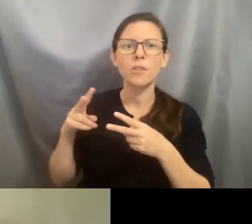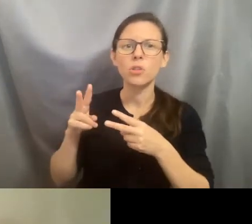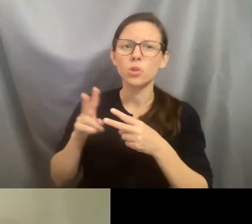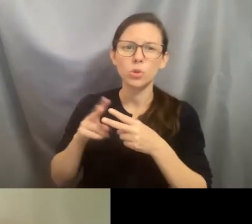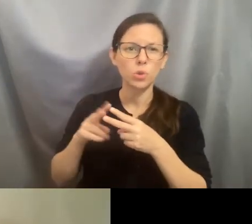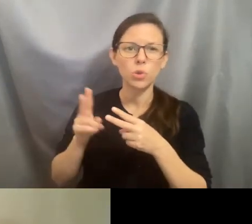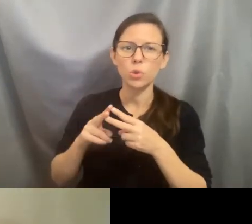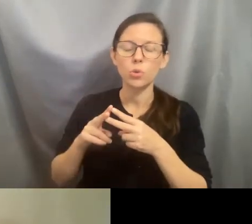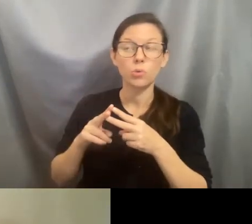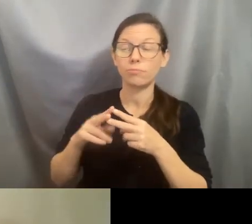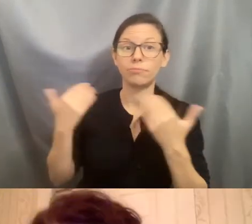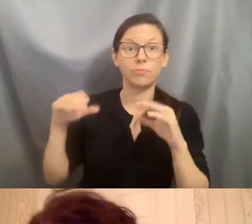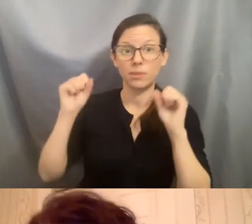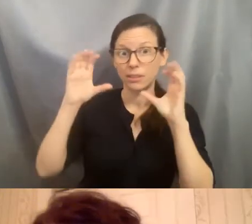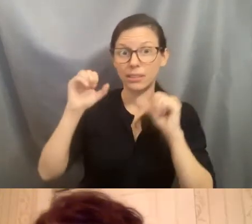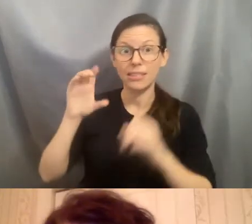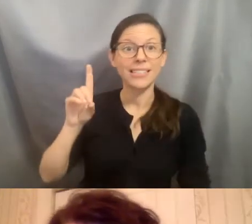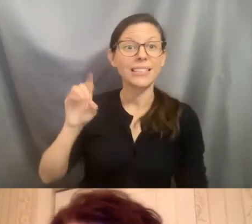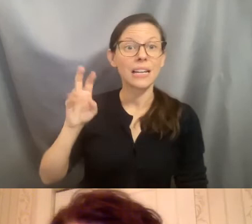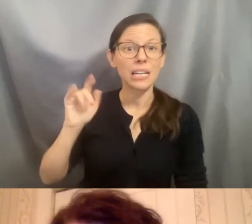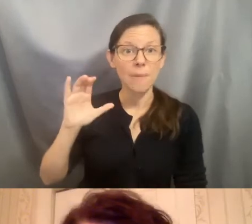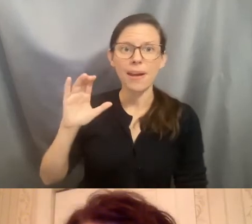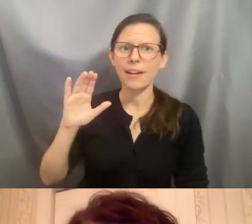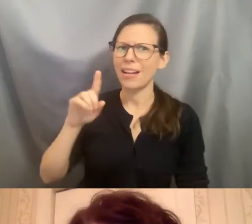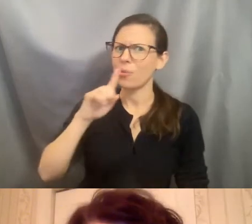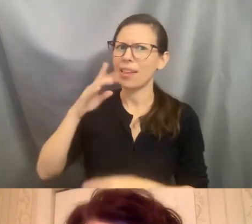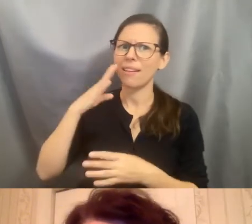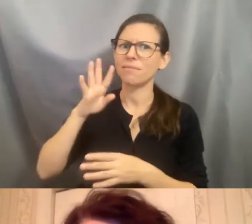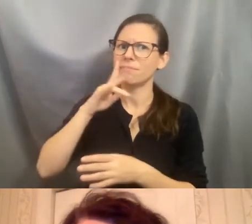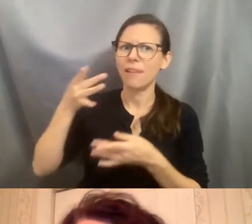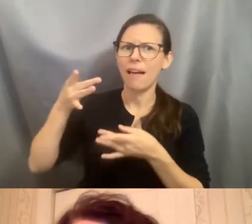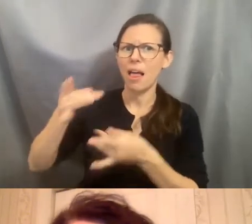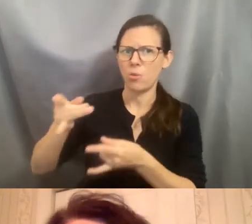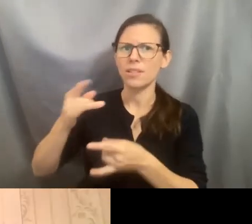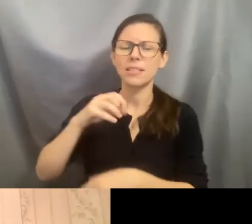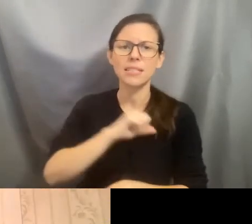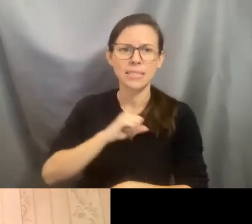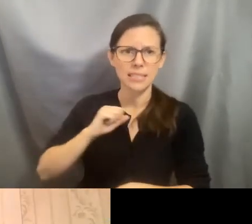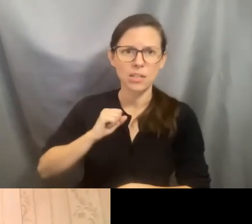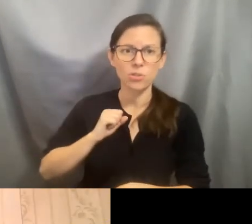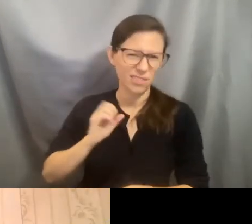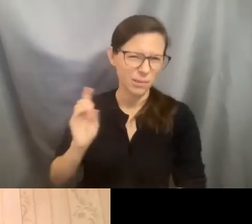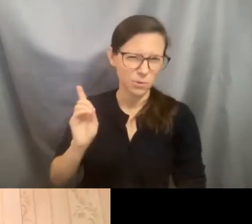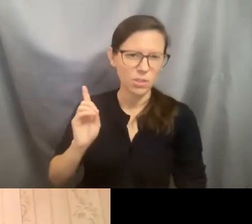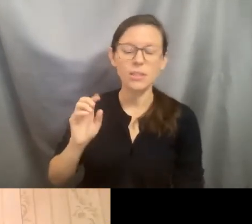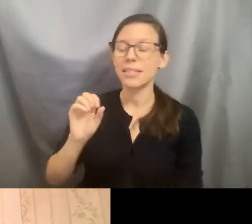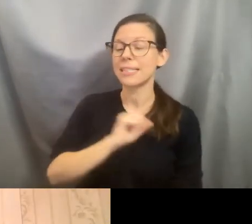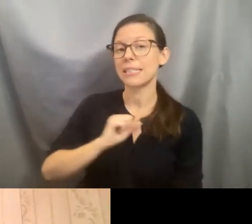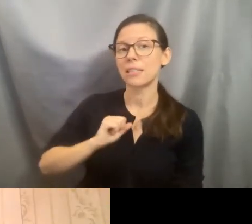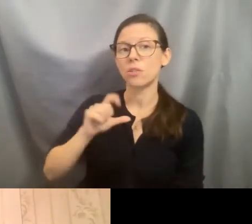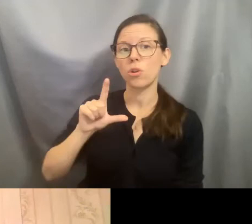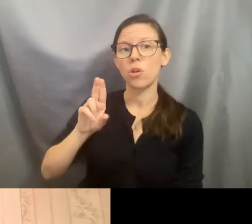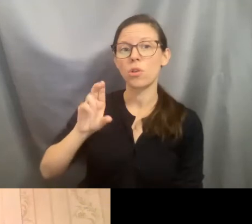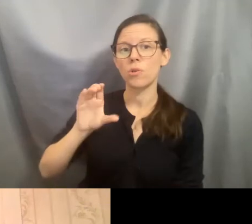senators on the Democratic side, Senator Lucas and Senator Howell, and they remember when women